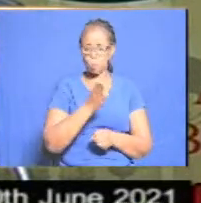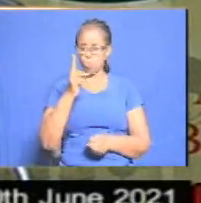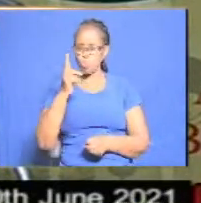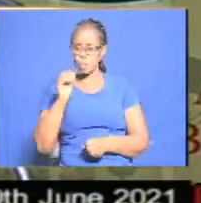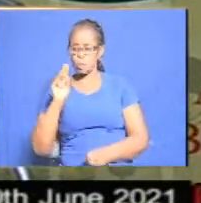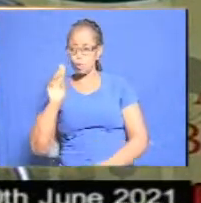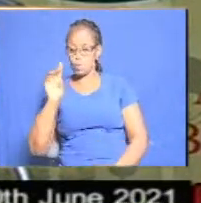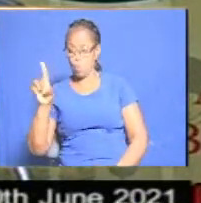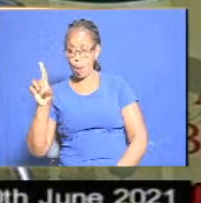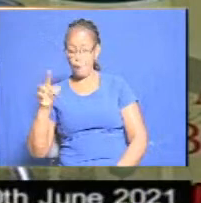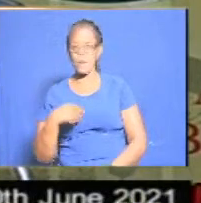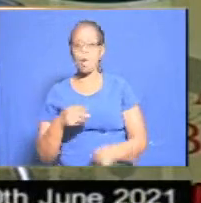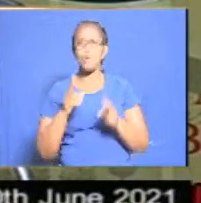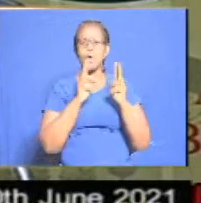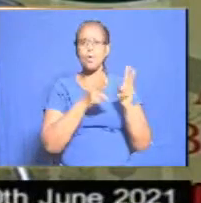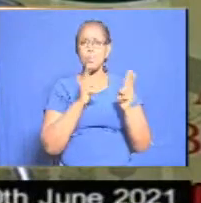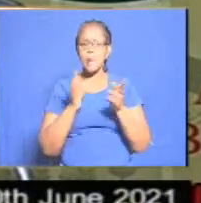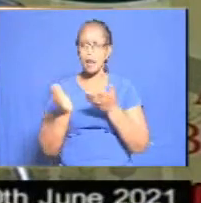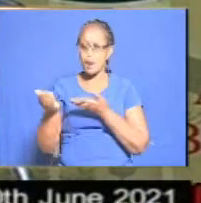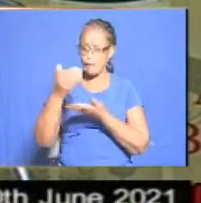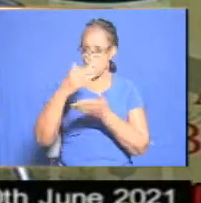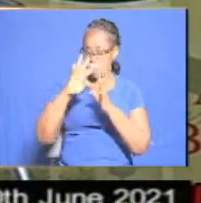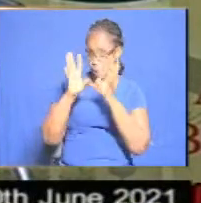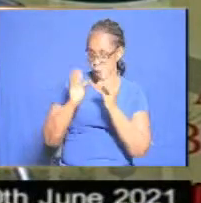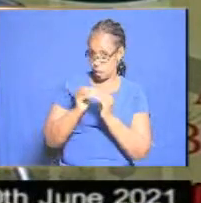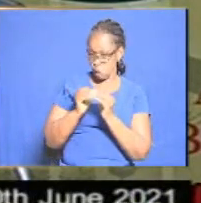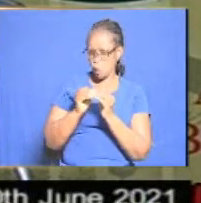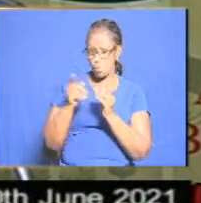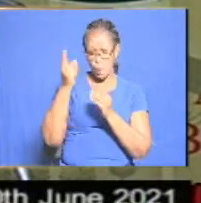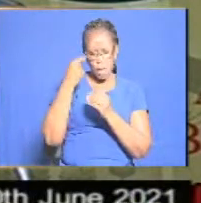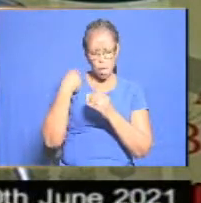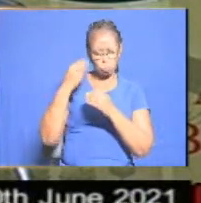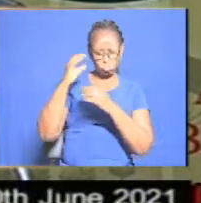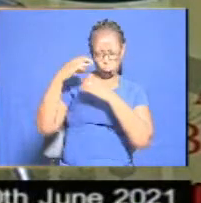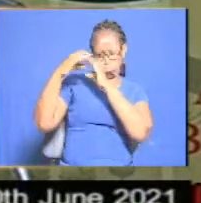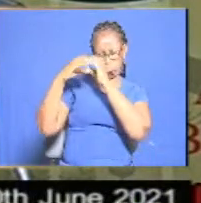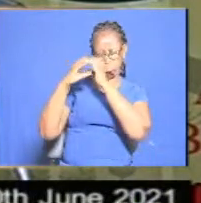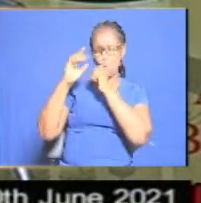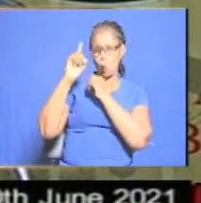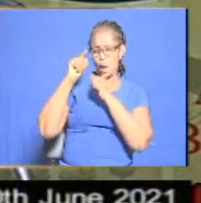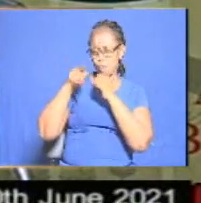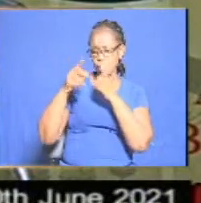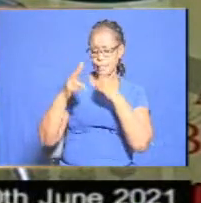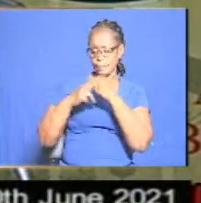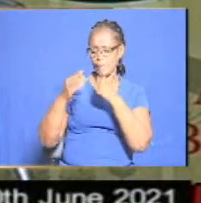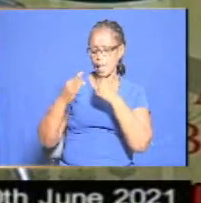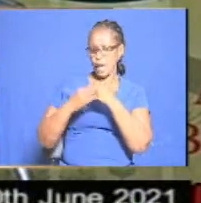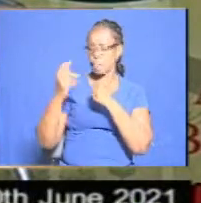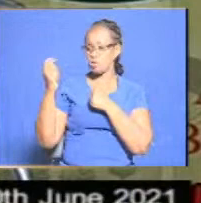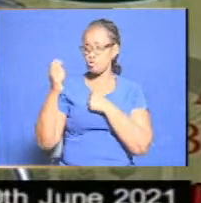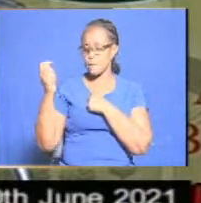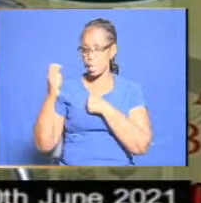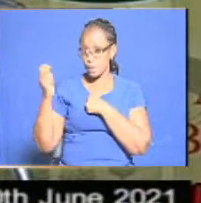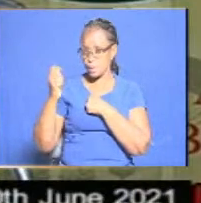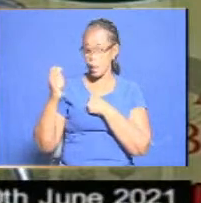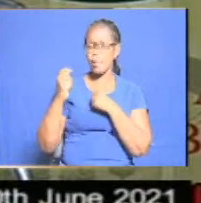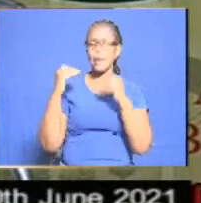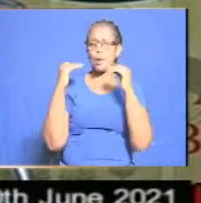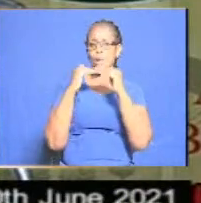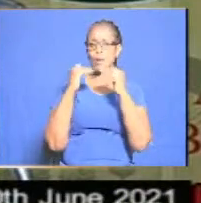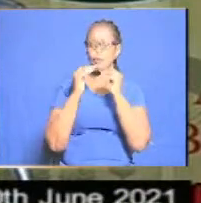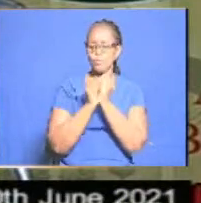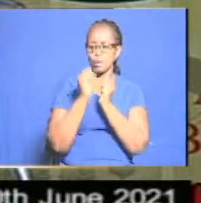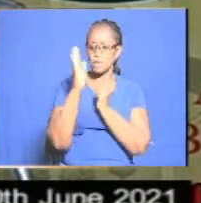2020-21. Ordinary revenue in the budget is projected at Kenya shilling 1.78 trillion, equivalent to 14.3% of